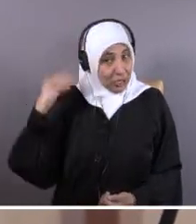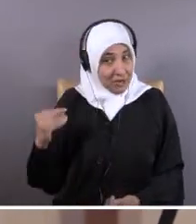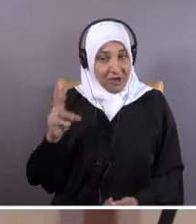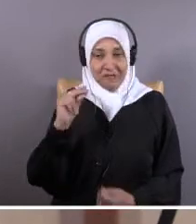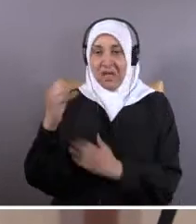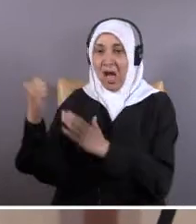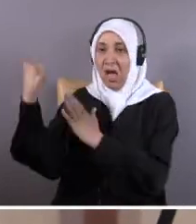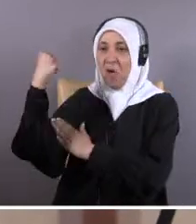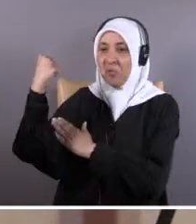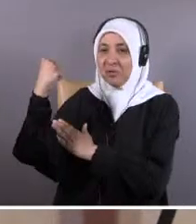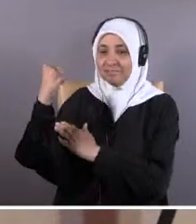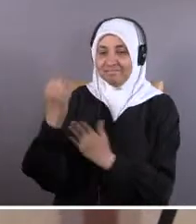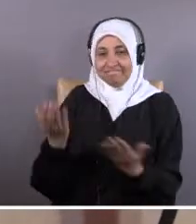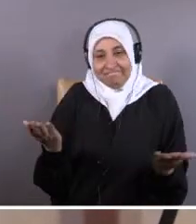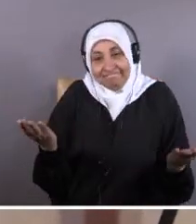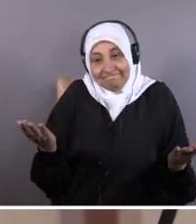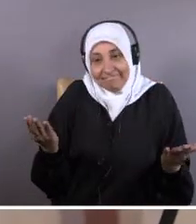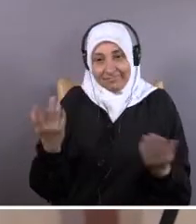but they cut it off.